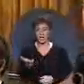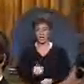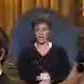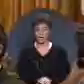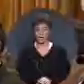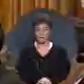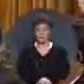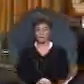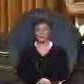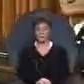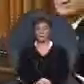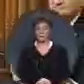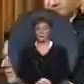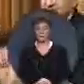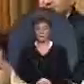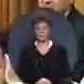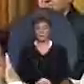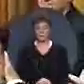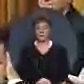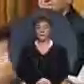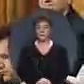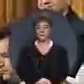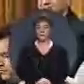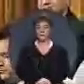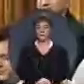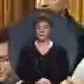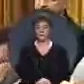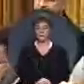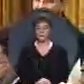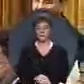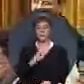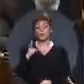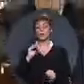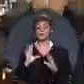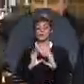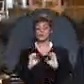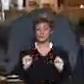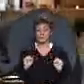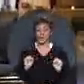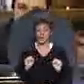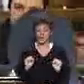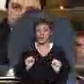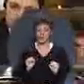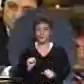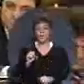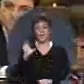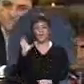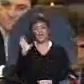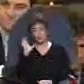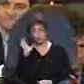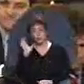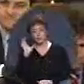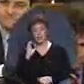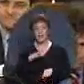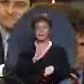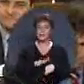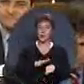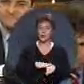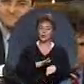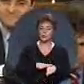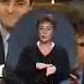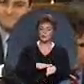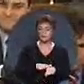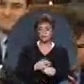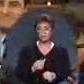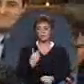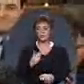to look at what Canadians want for change. The Honourable Member of Westmeldy, Mr. Speaker, listen and